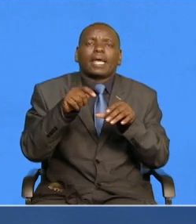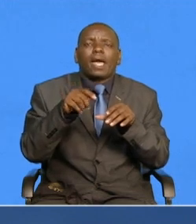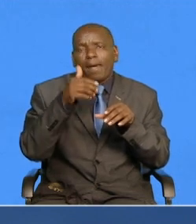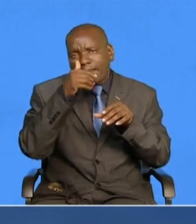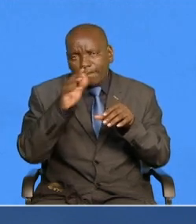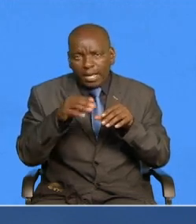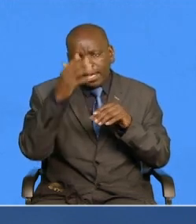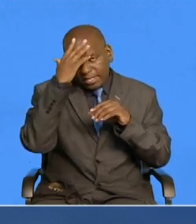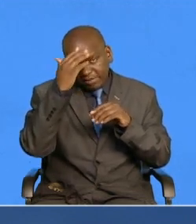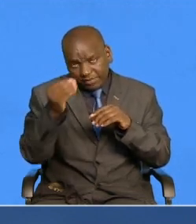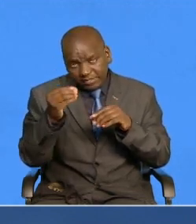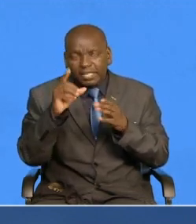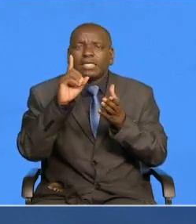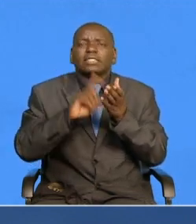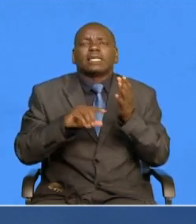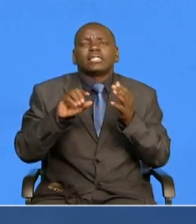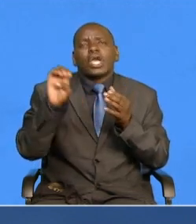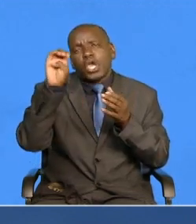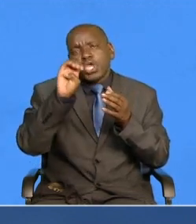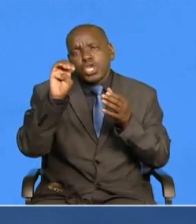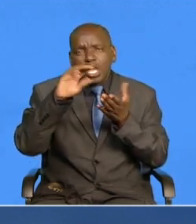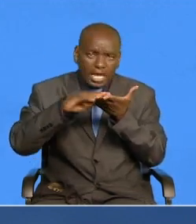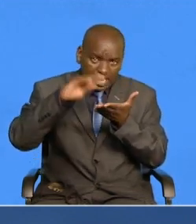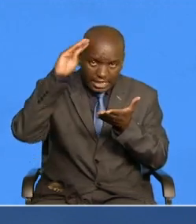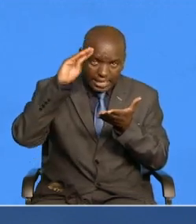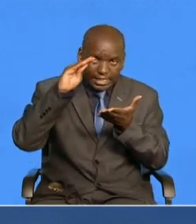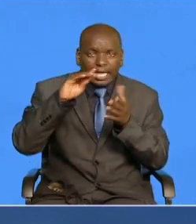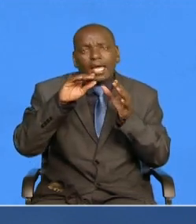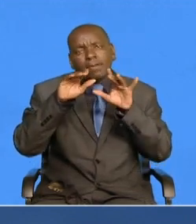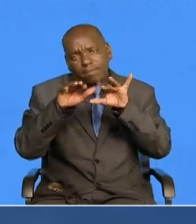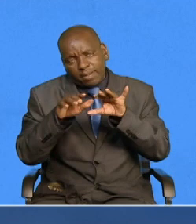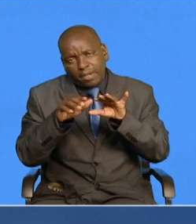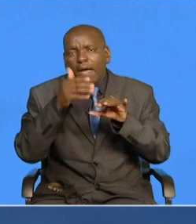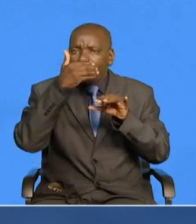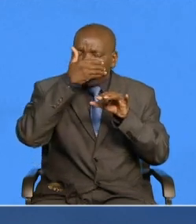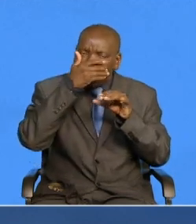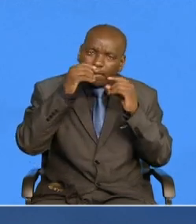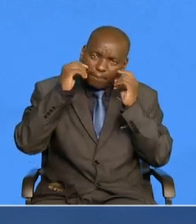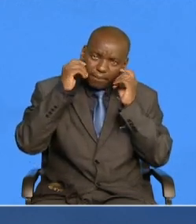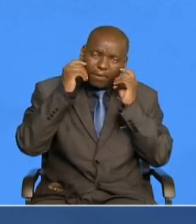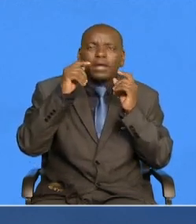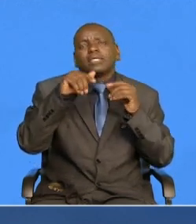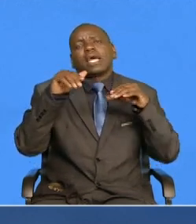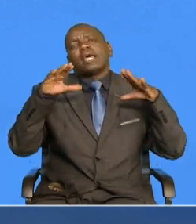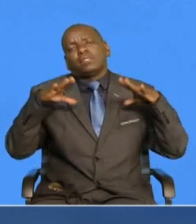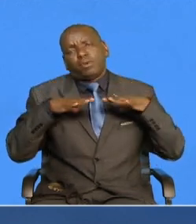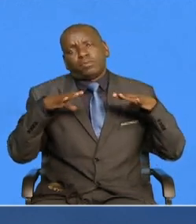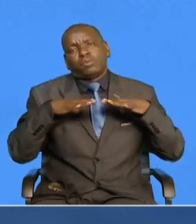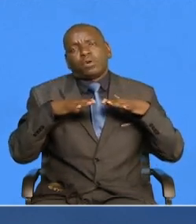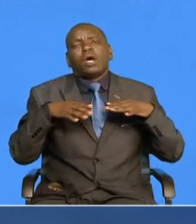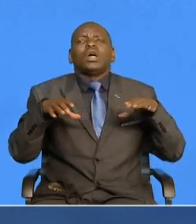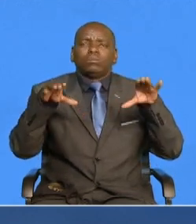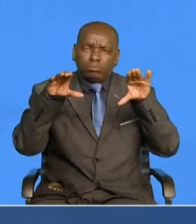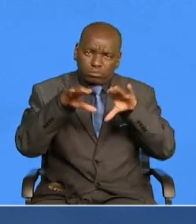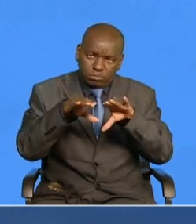Most universities have introduced e-learning services. And finally, the wearing of face masks is mandatory in